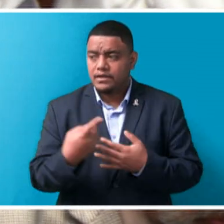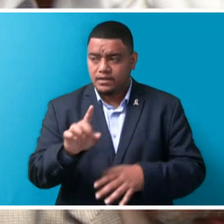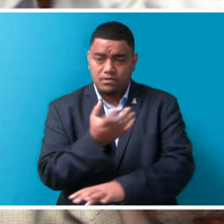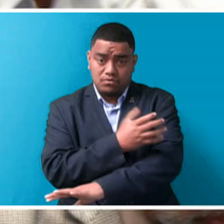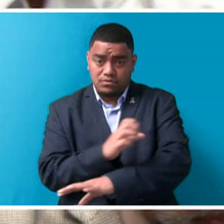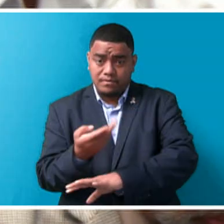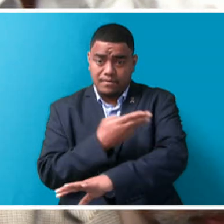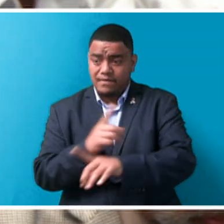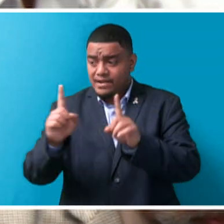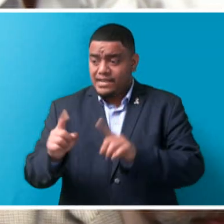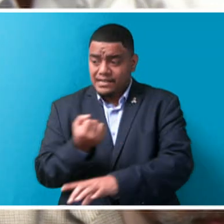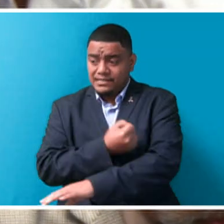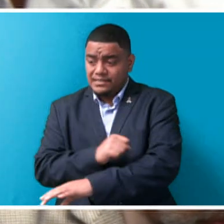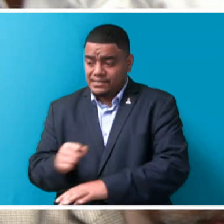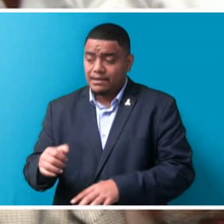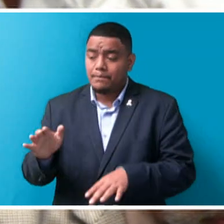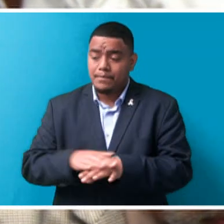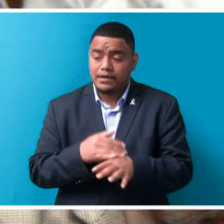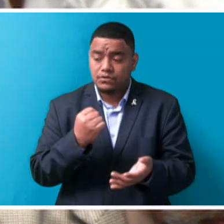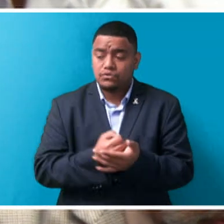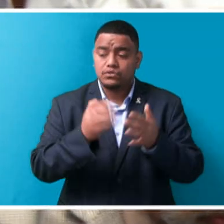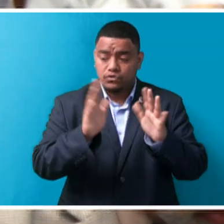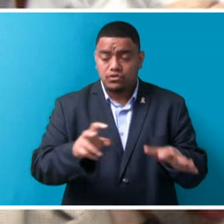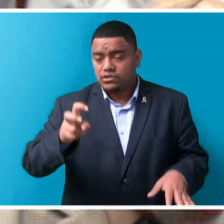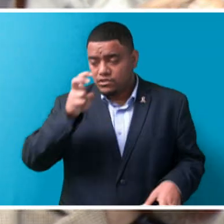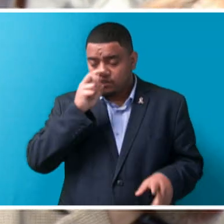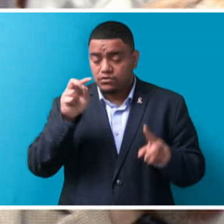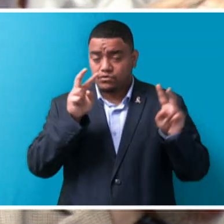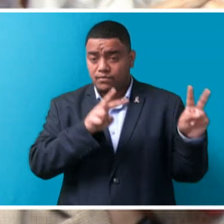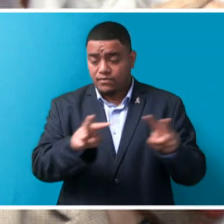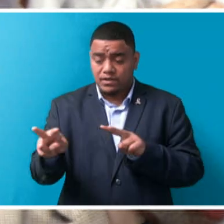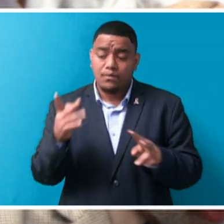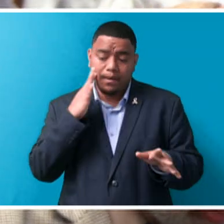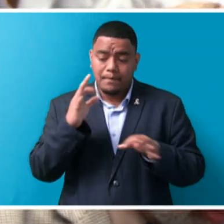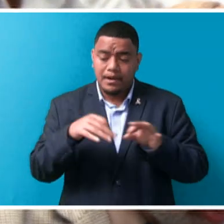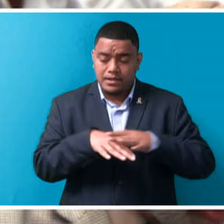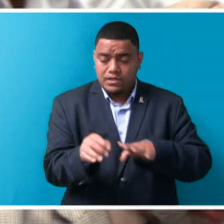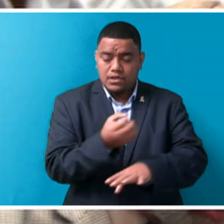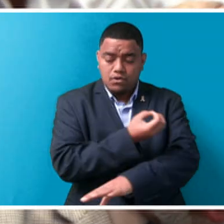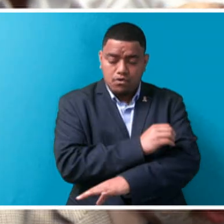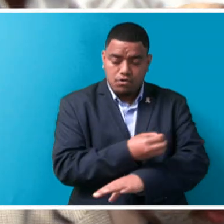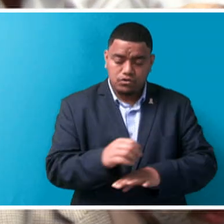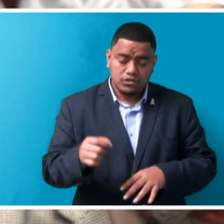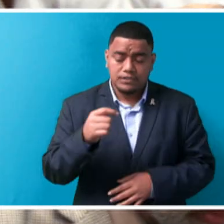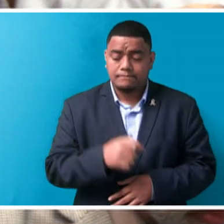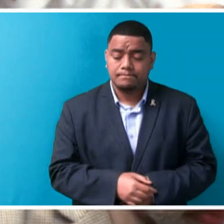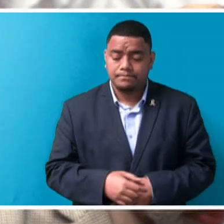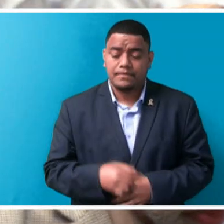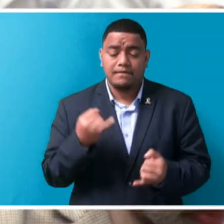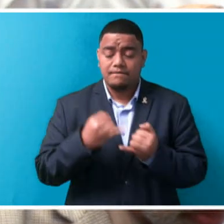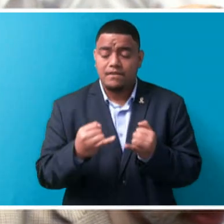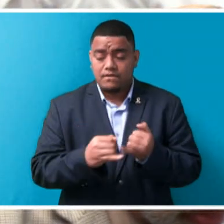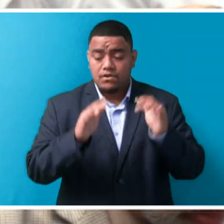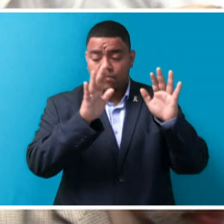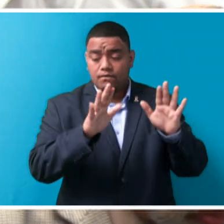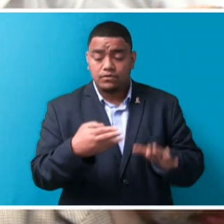maritime villages, to ensure that children are strictly supervised when playing in the ocean. It is very wonderful to